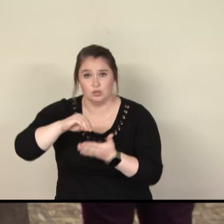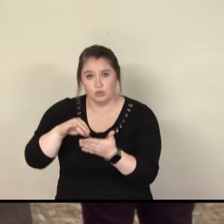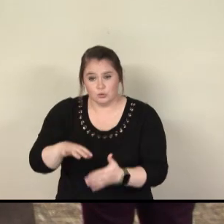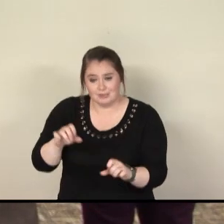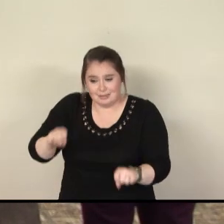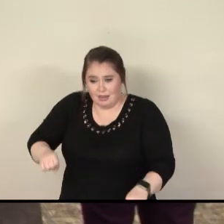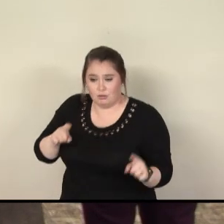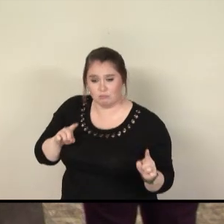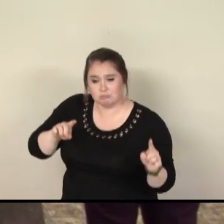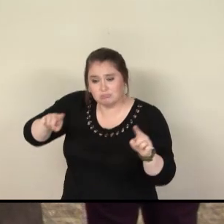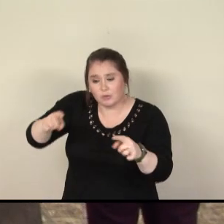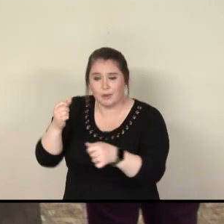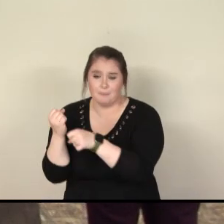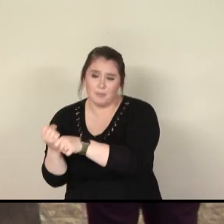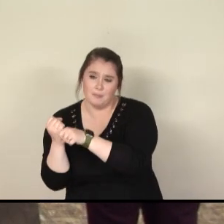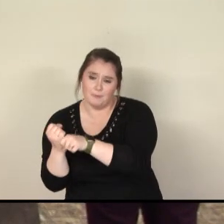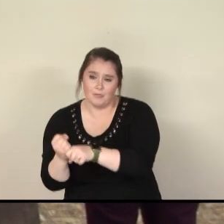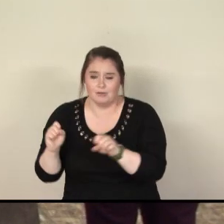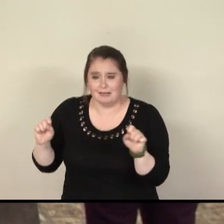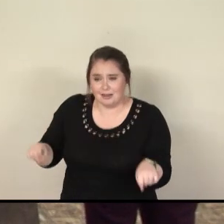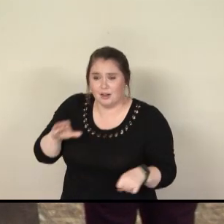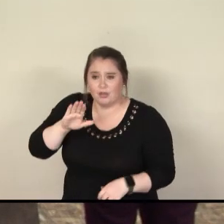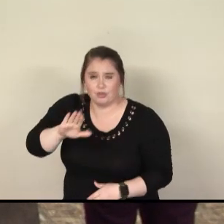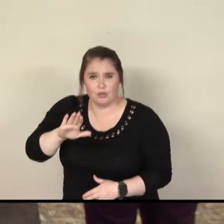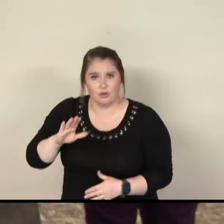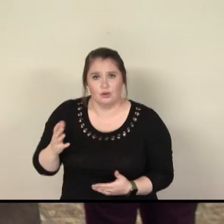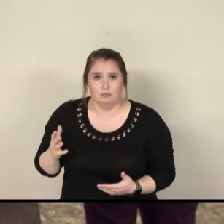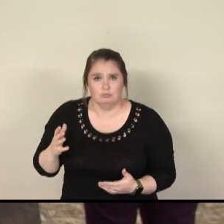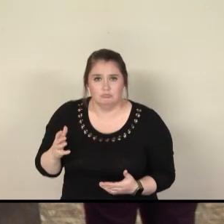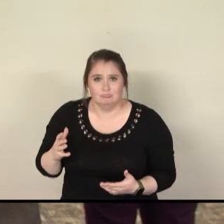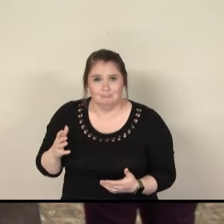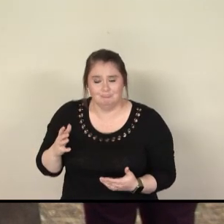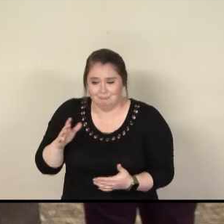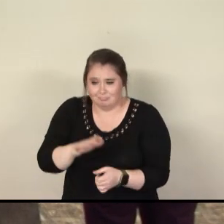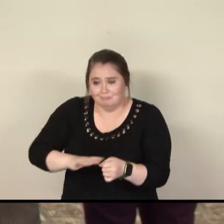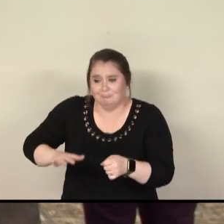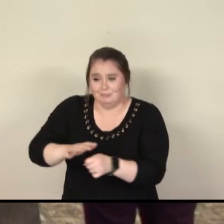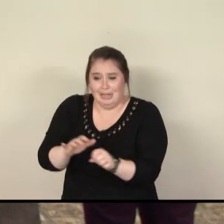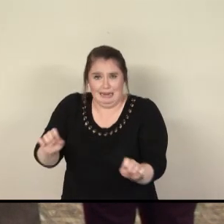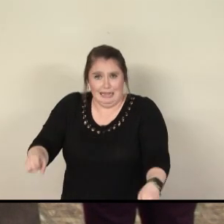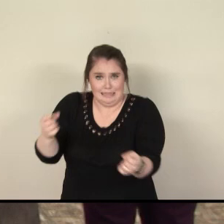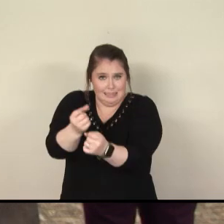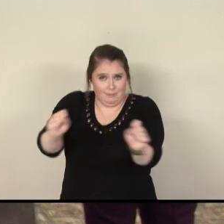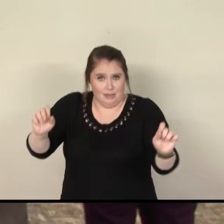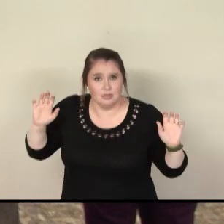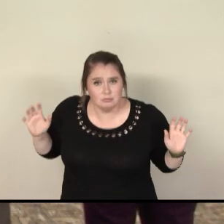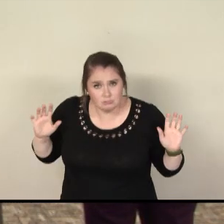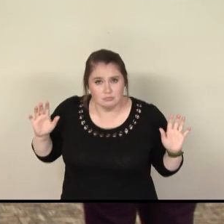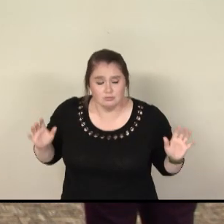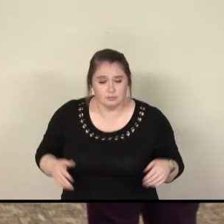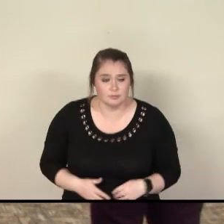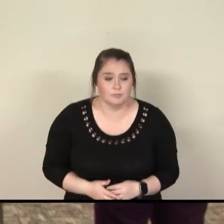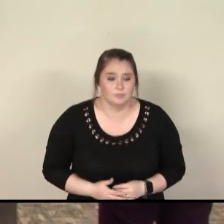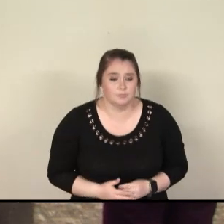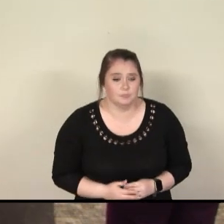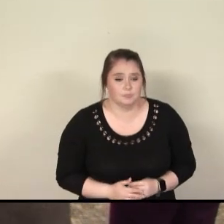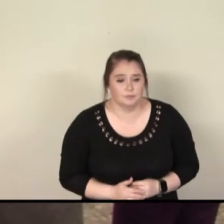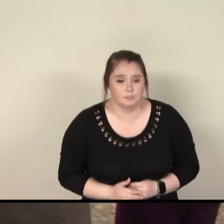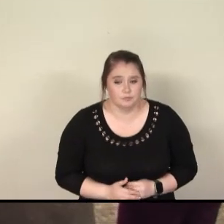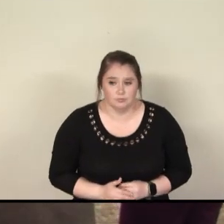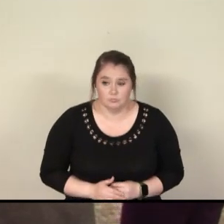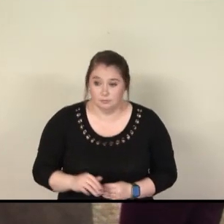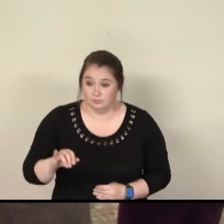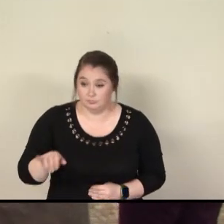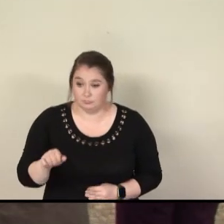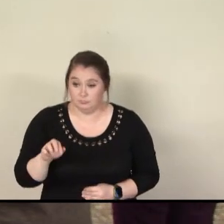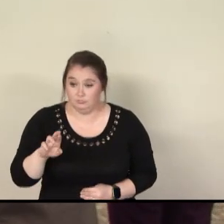can play baseball or softball in their neighborhoods where they're used to in a safe environment. Yeah.